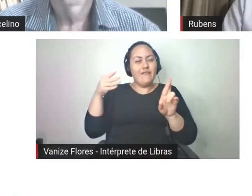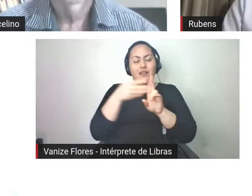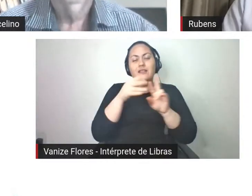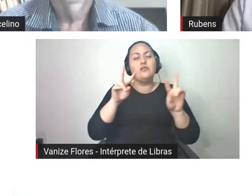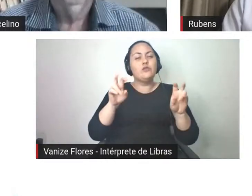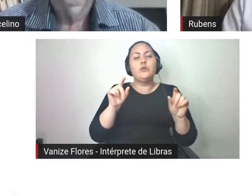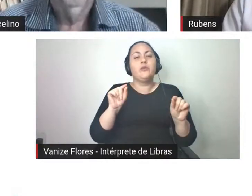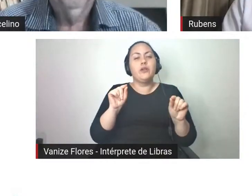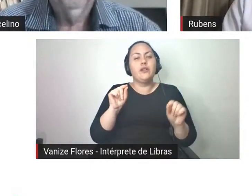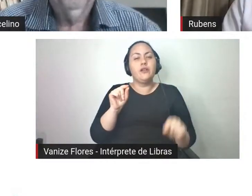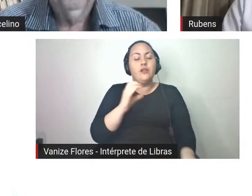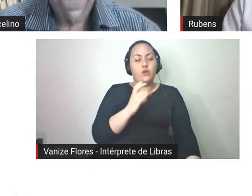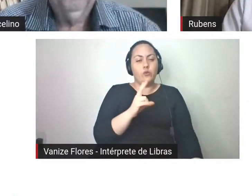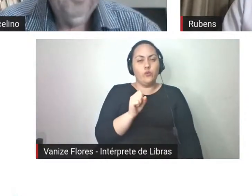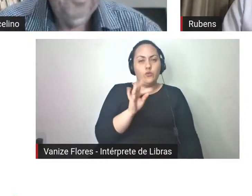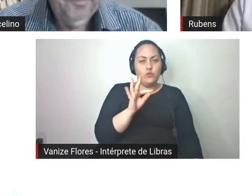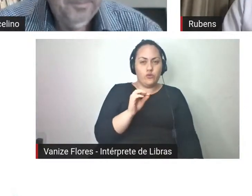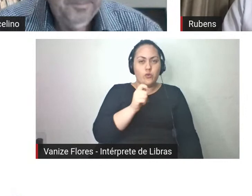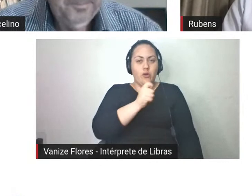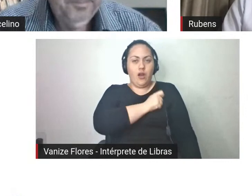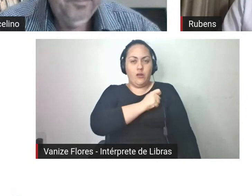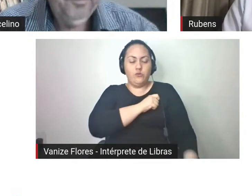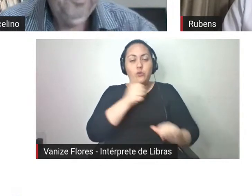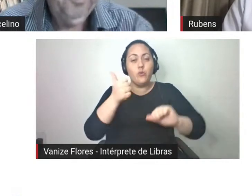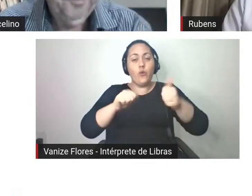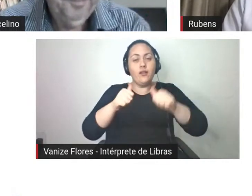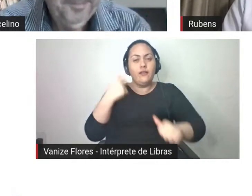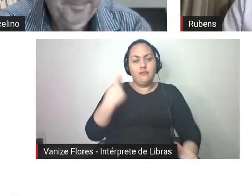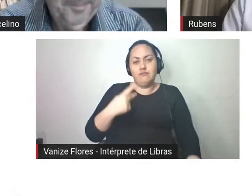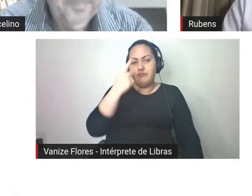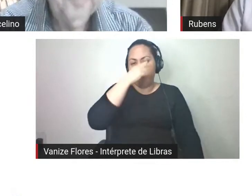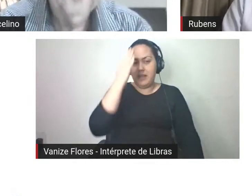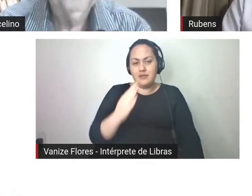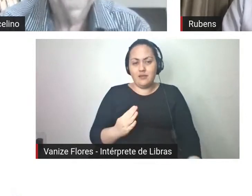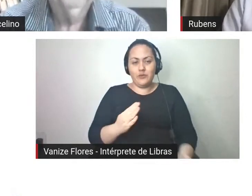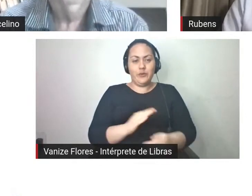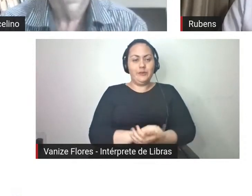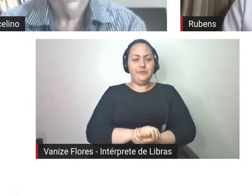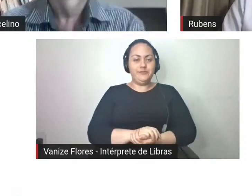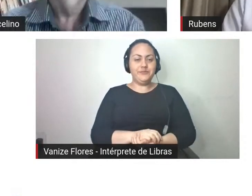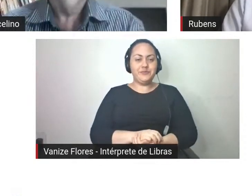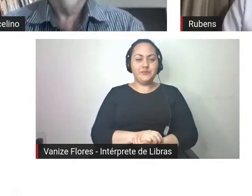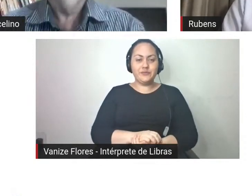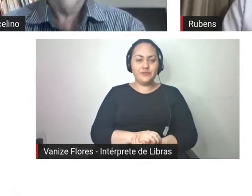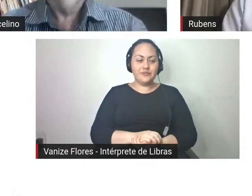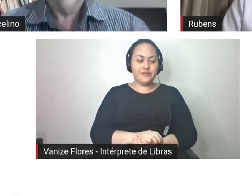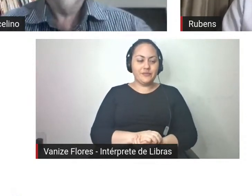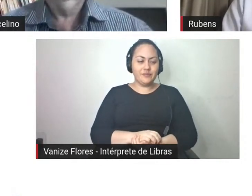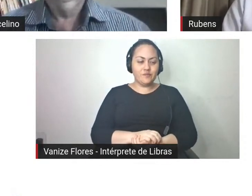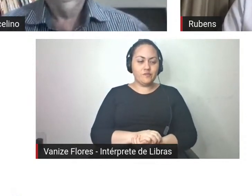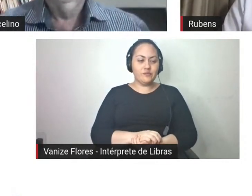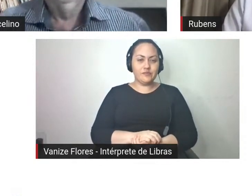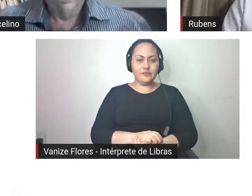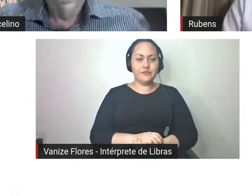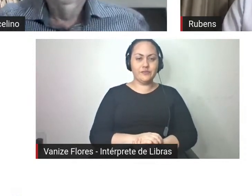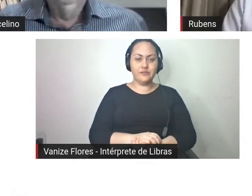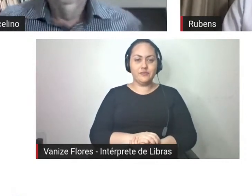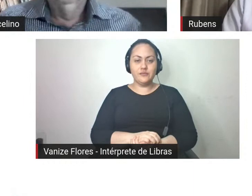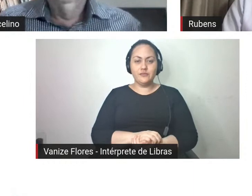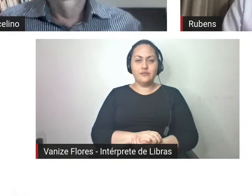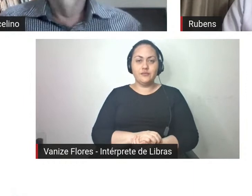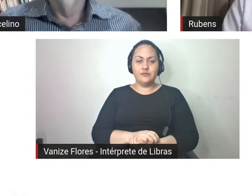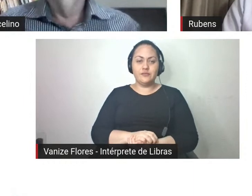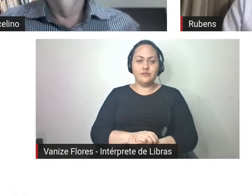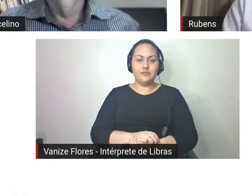Brasil. He's one of the authors of the book that talks about that debates the